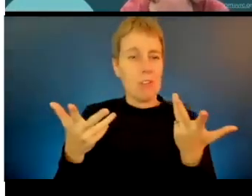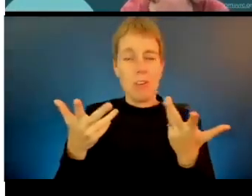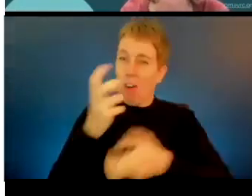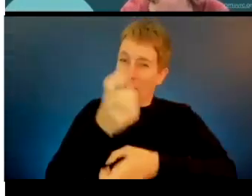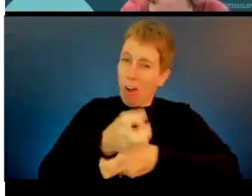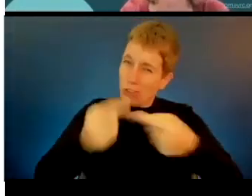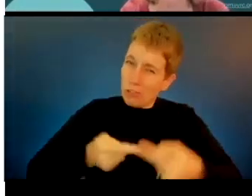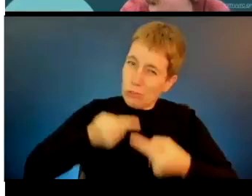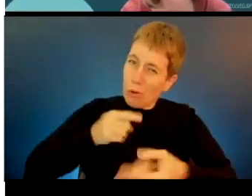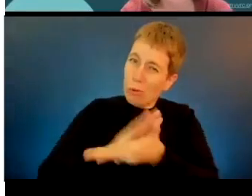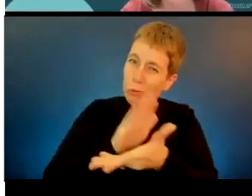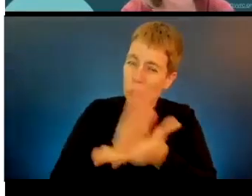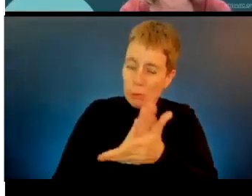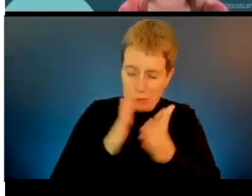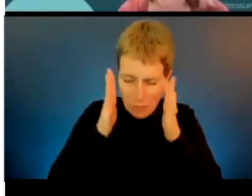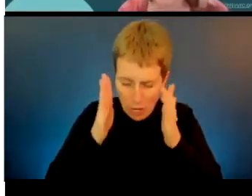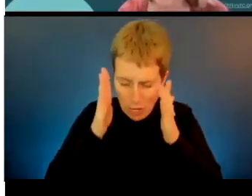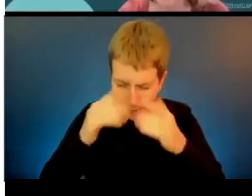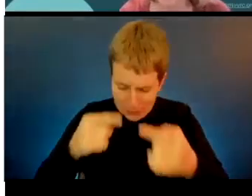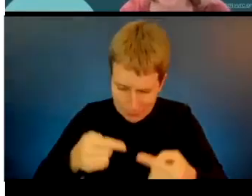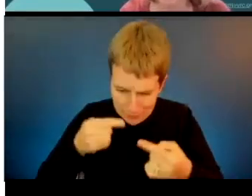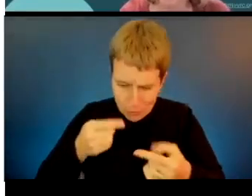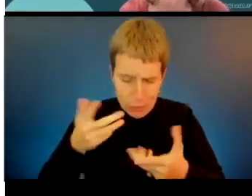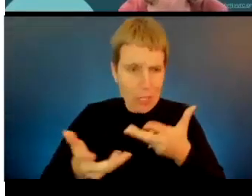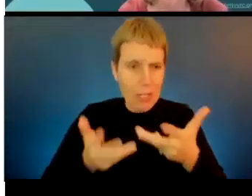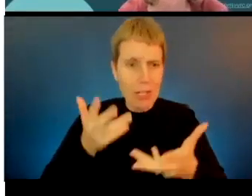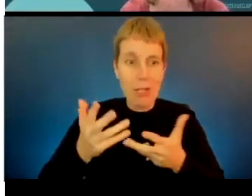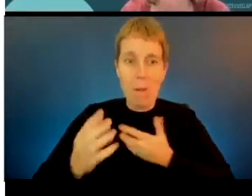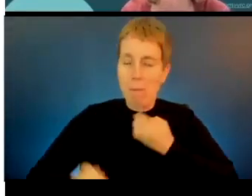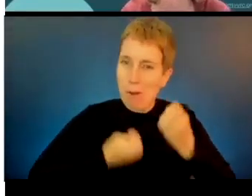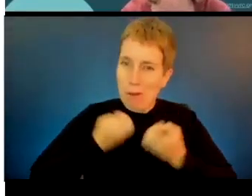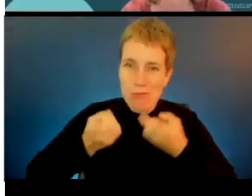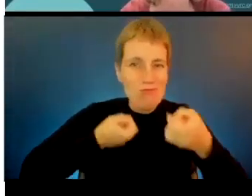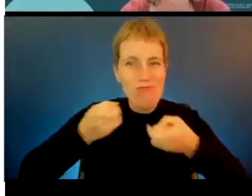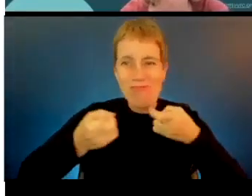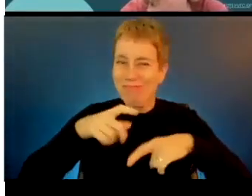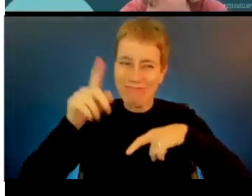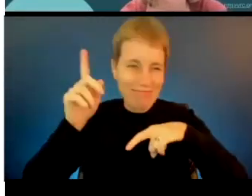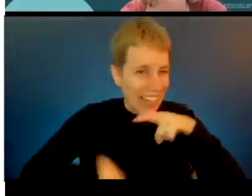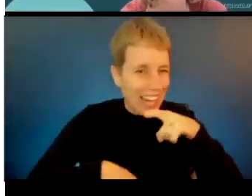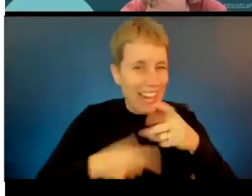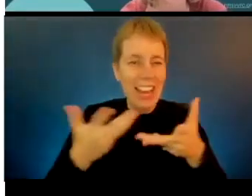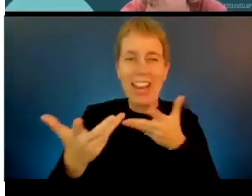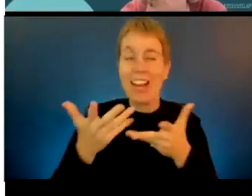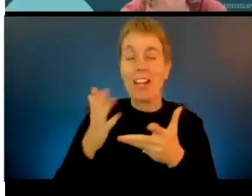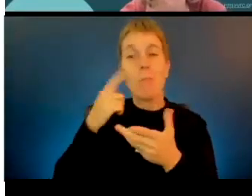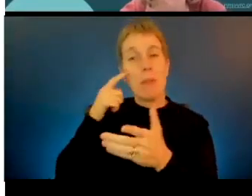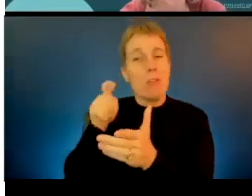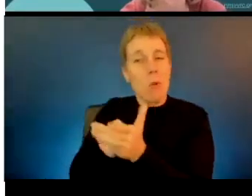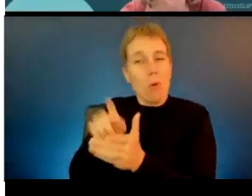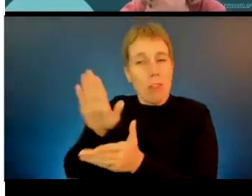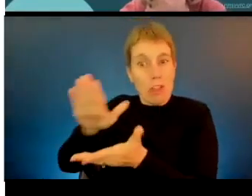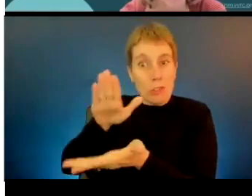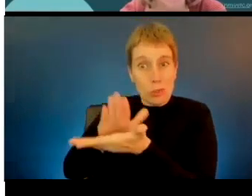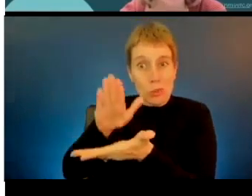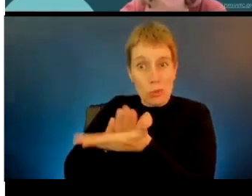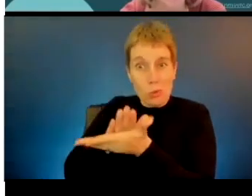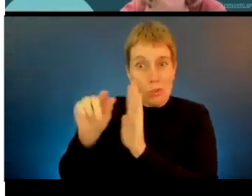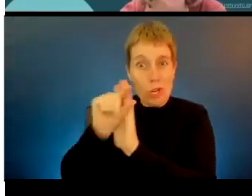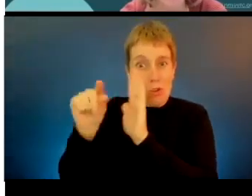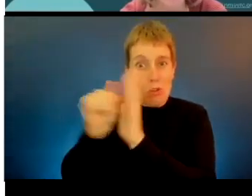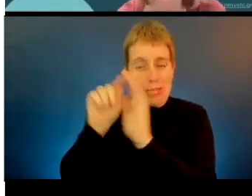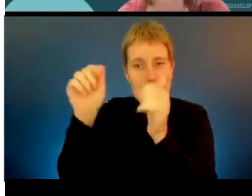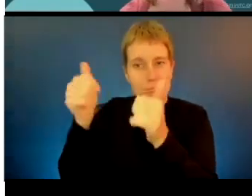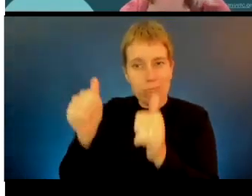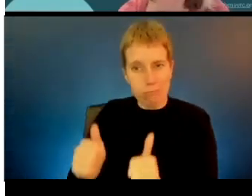emotion regulation. And not surprisingly, given these problems, there may be a decline in their school performance.